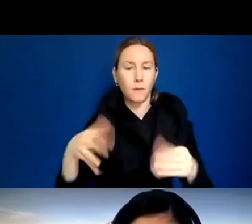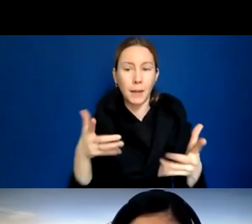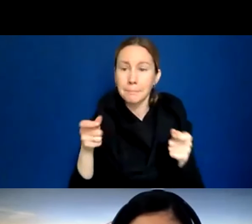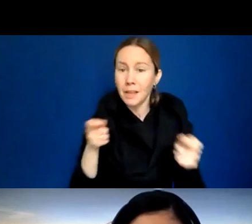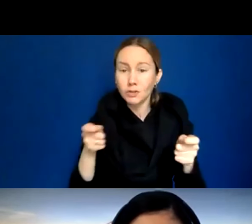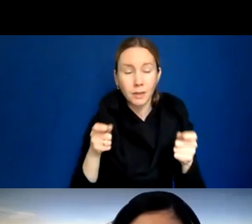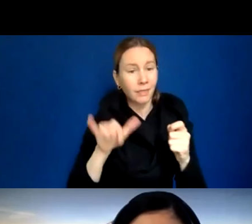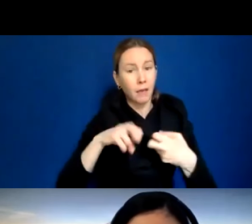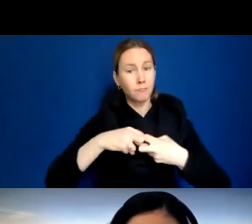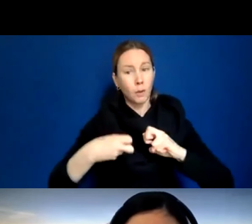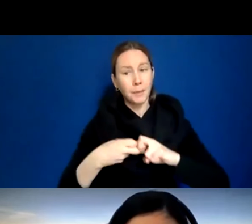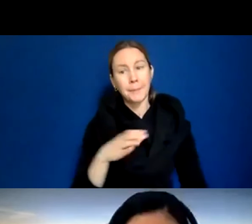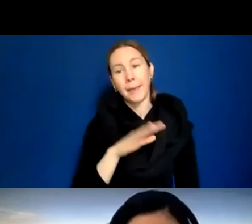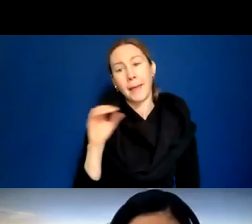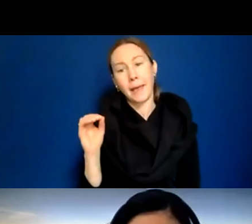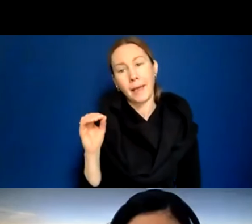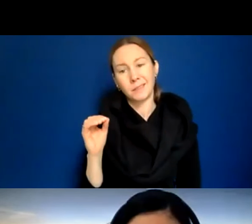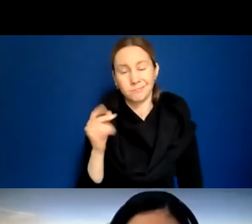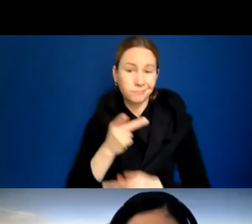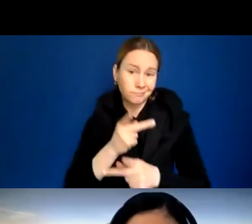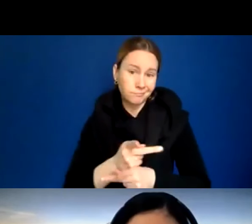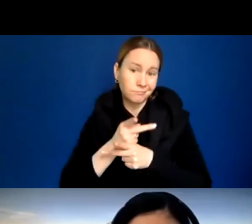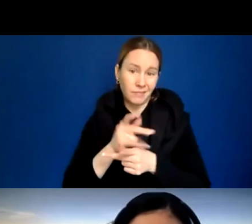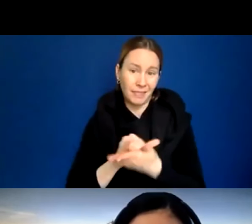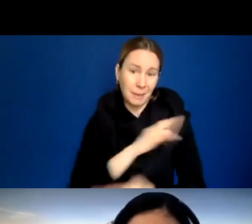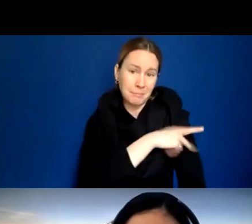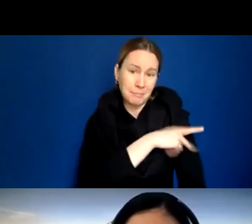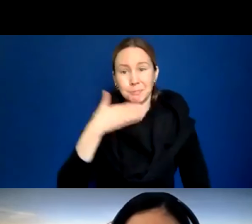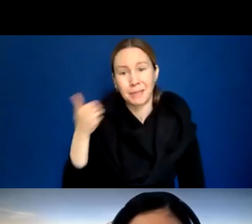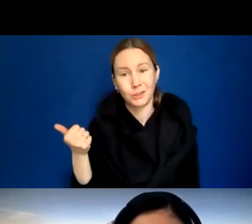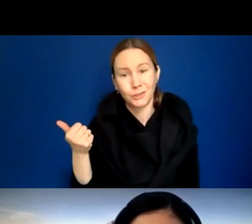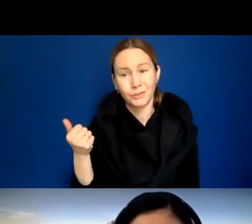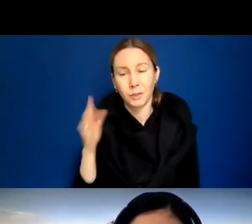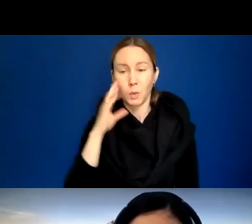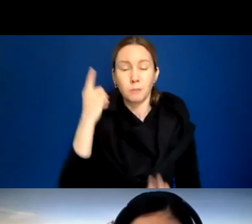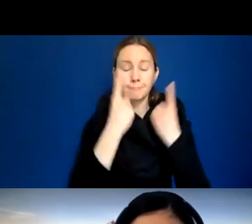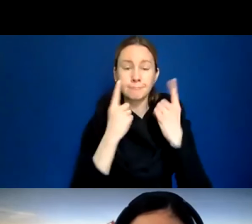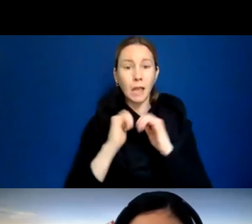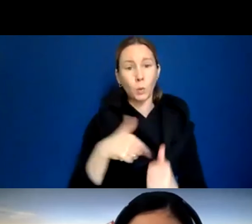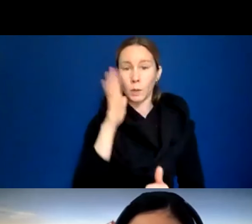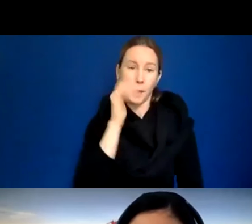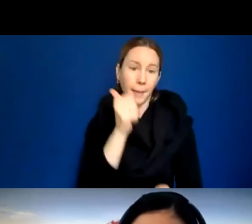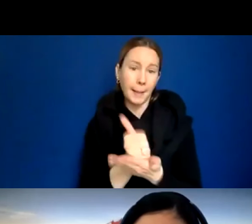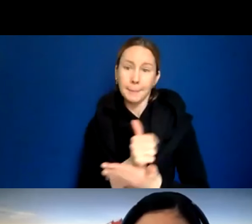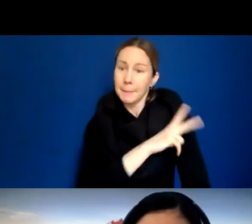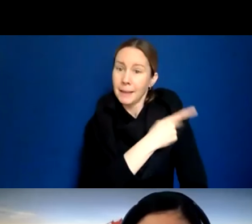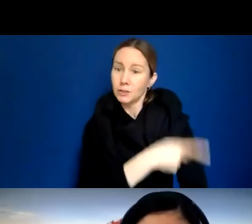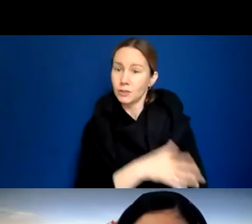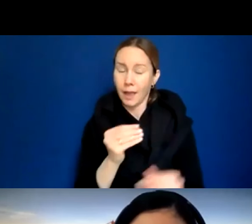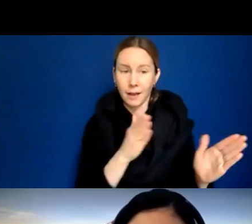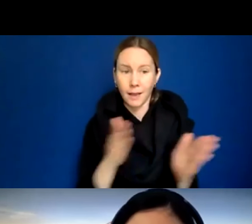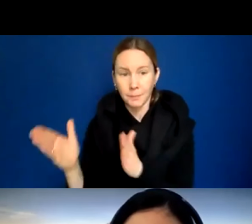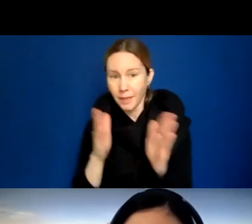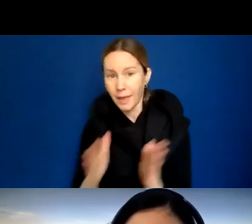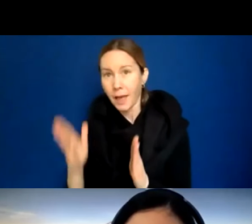the problem and care better for the patient and think about how we can help this patient and plan for the future.